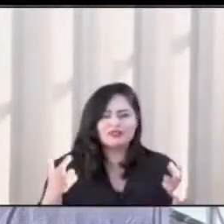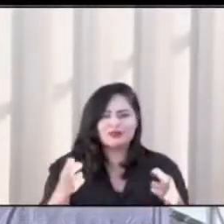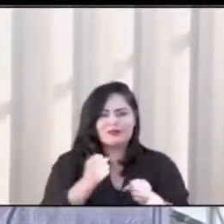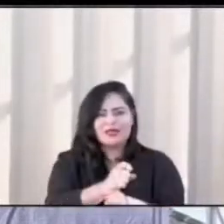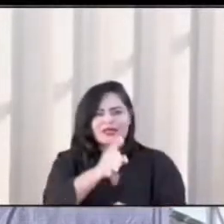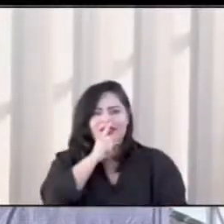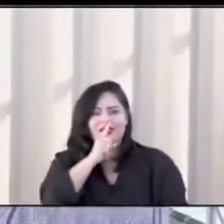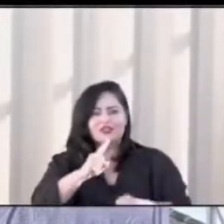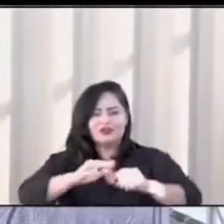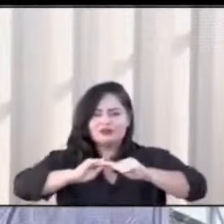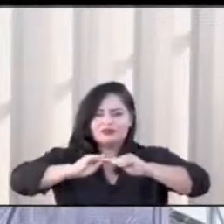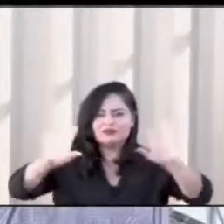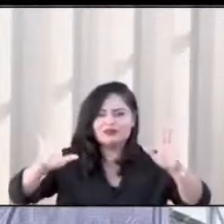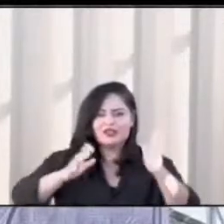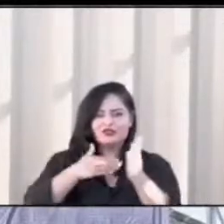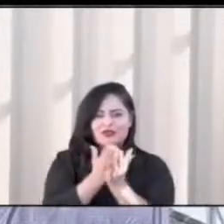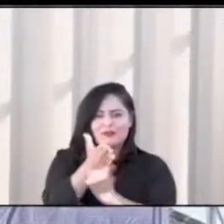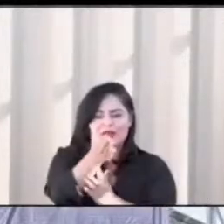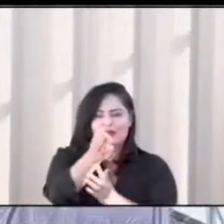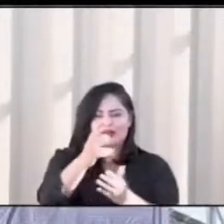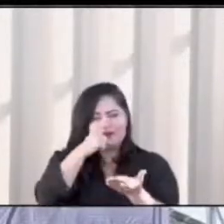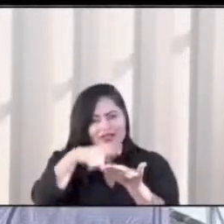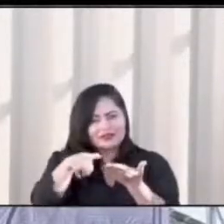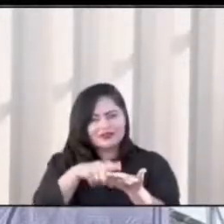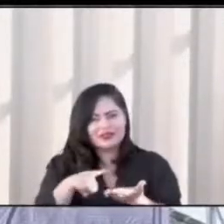and transparent investigation.